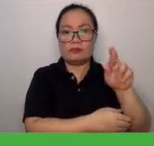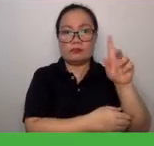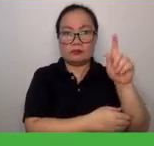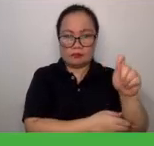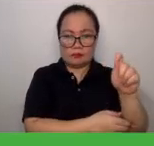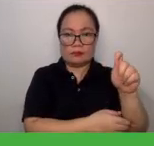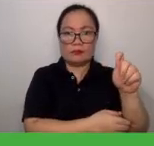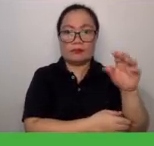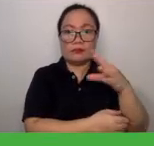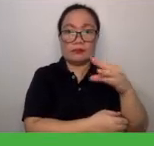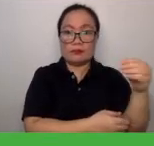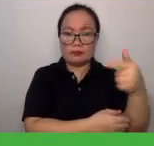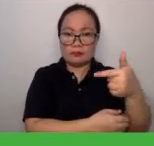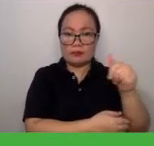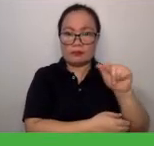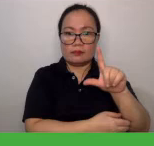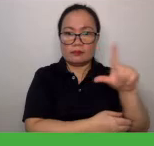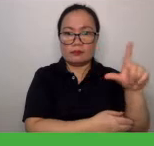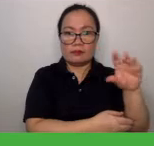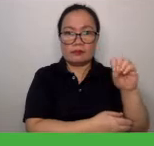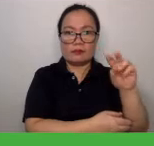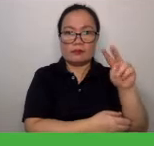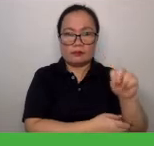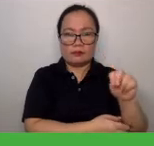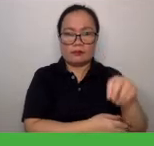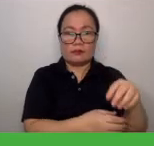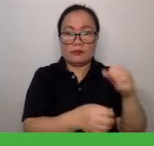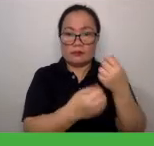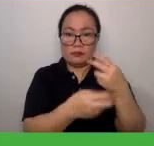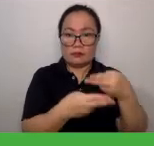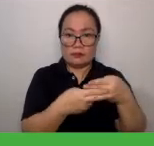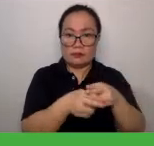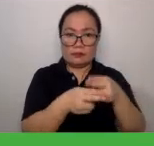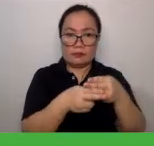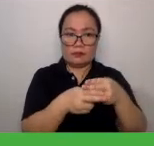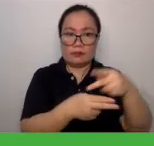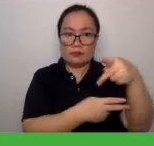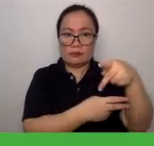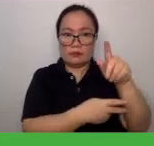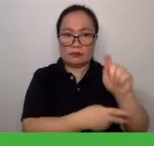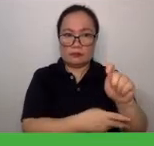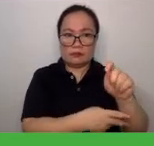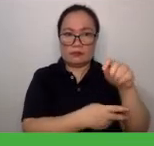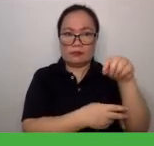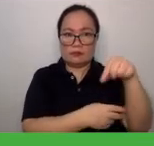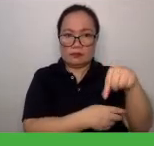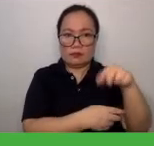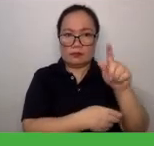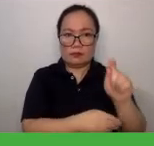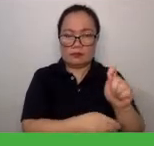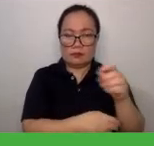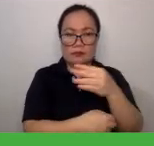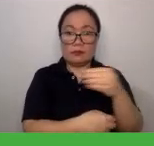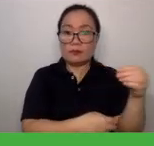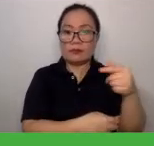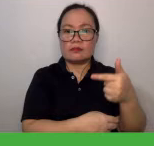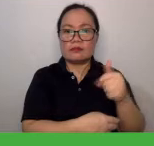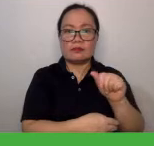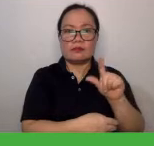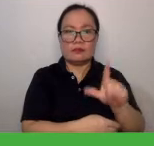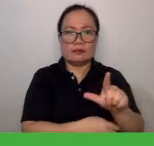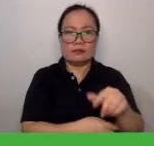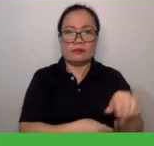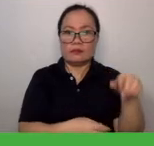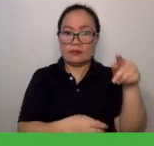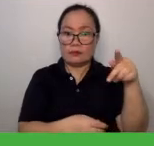pint. Okay? Where the symbols are PT, QT, and GAL. Okay. So,